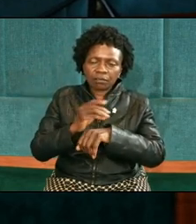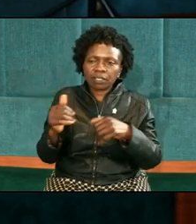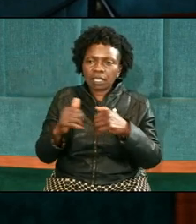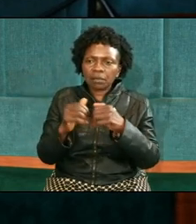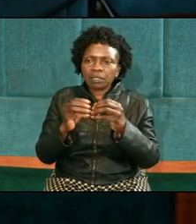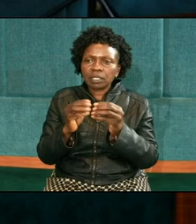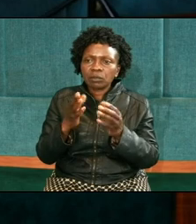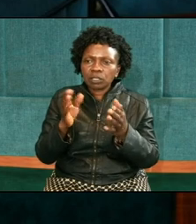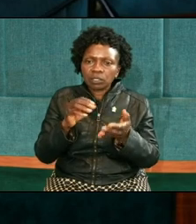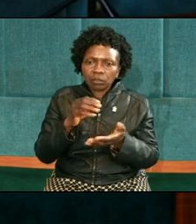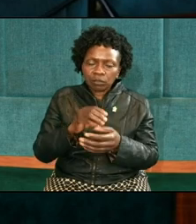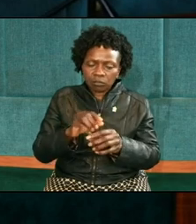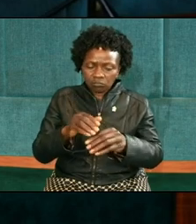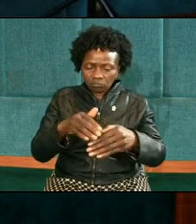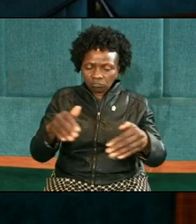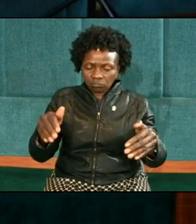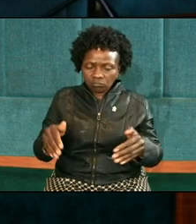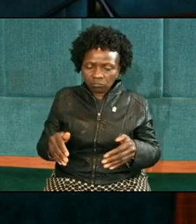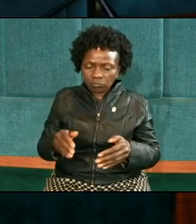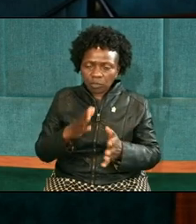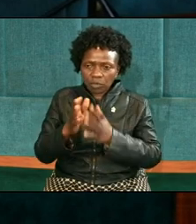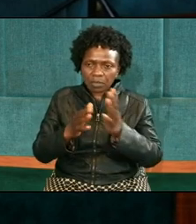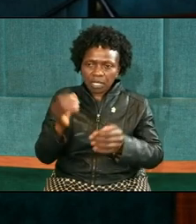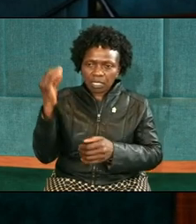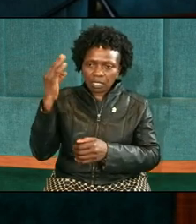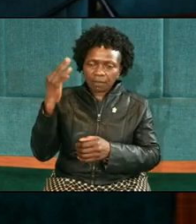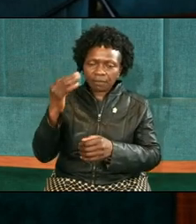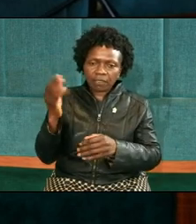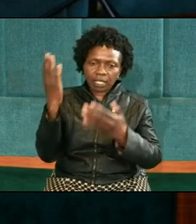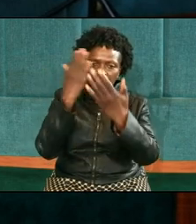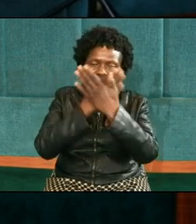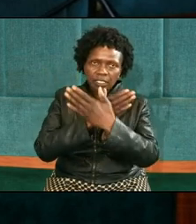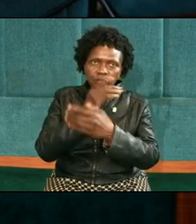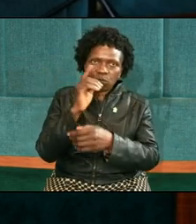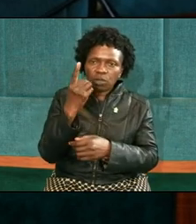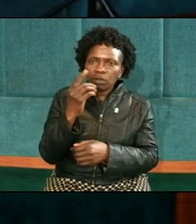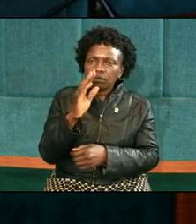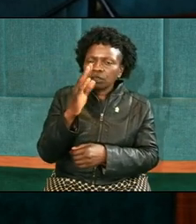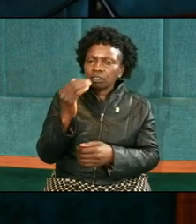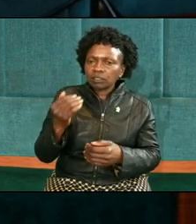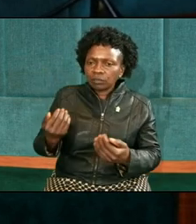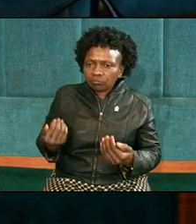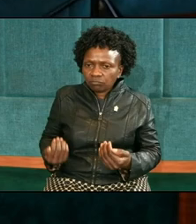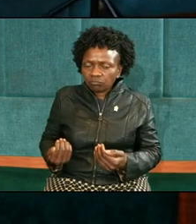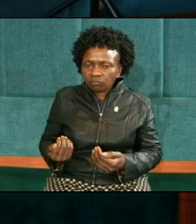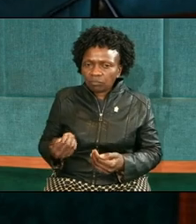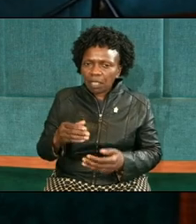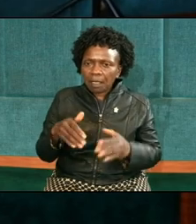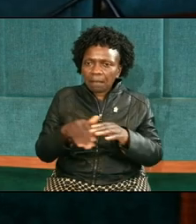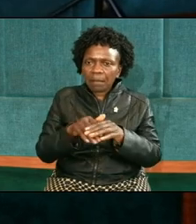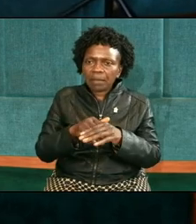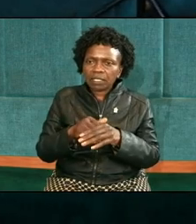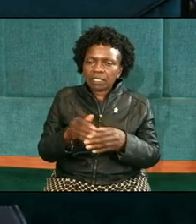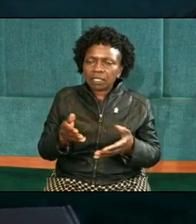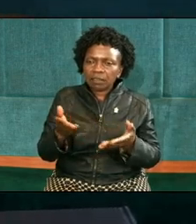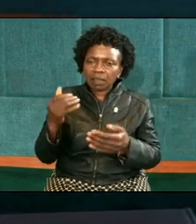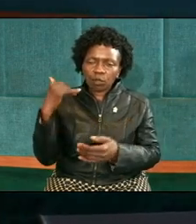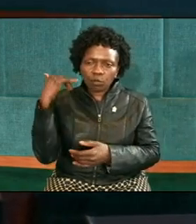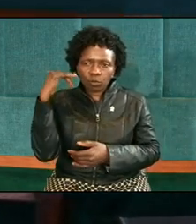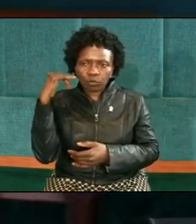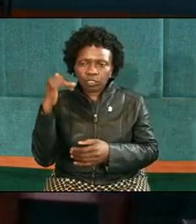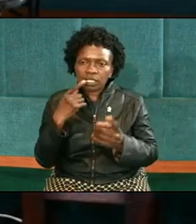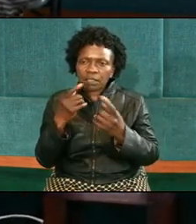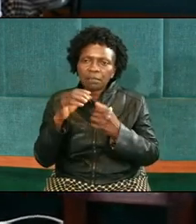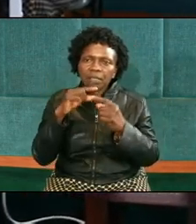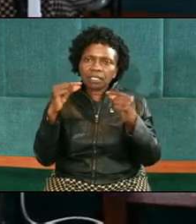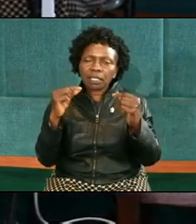I was at my desk preparing the sermon for the night. And one of my team members, Bible workers, give me a call. He says,